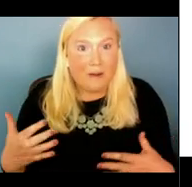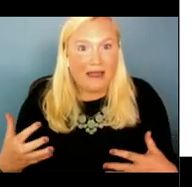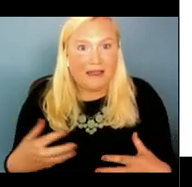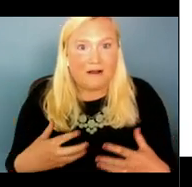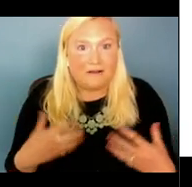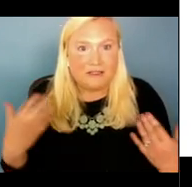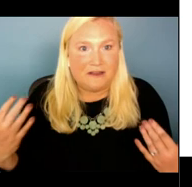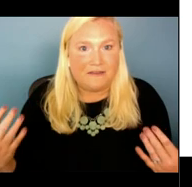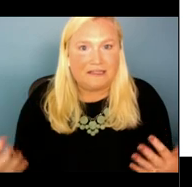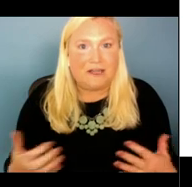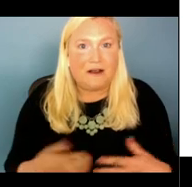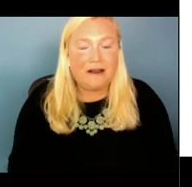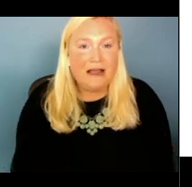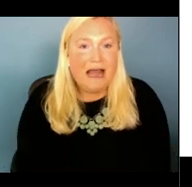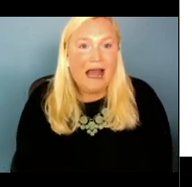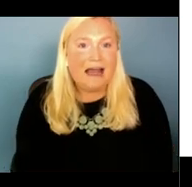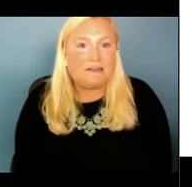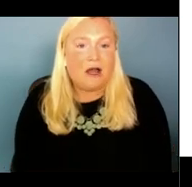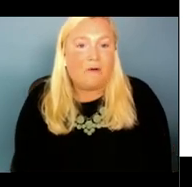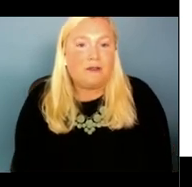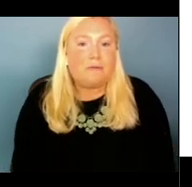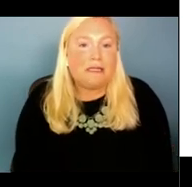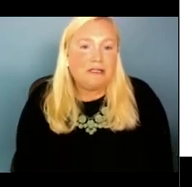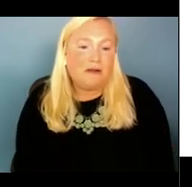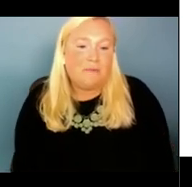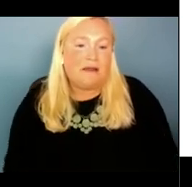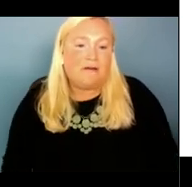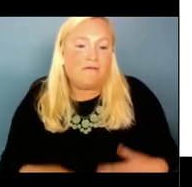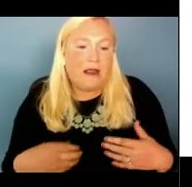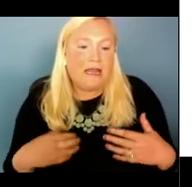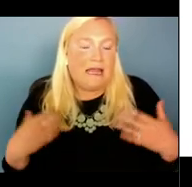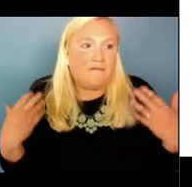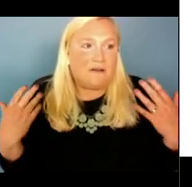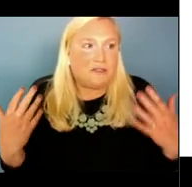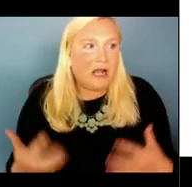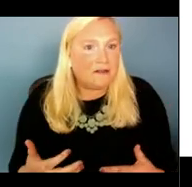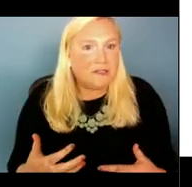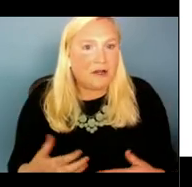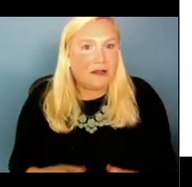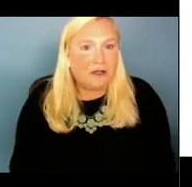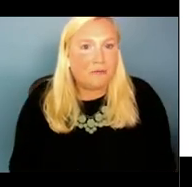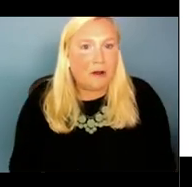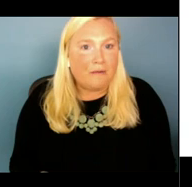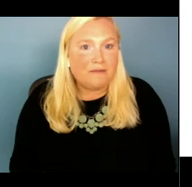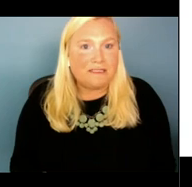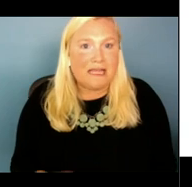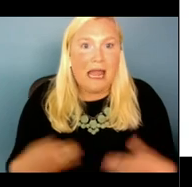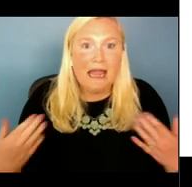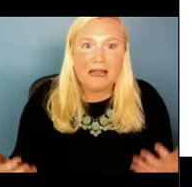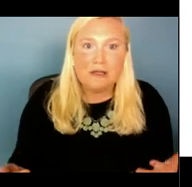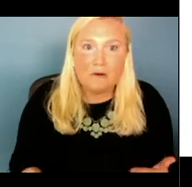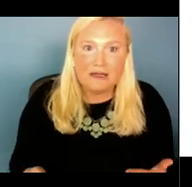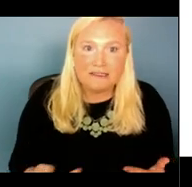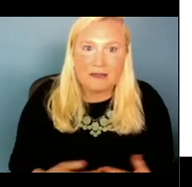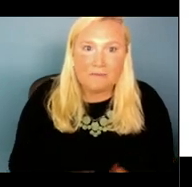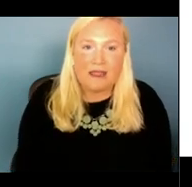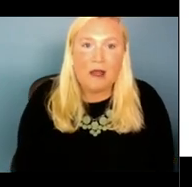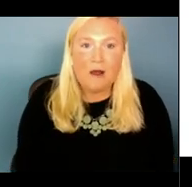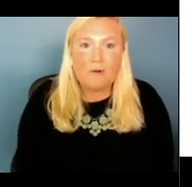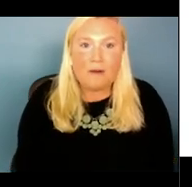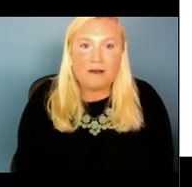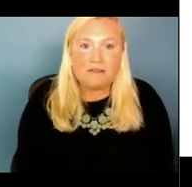worse by acknowledging that they stutter. And so you really shouldn't be afraid if there's a child stuttering in your room to say, hey, I